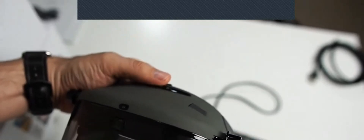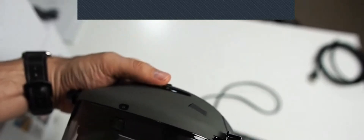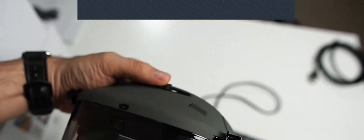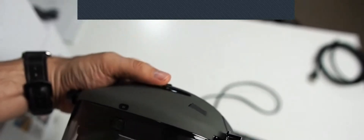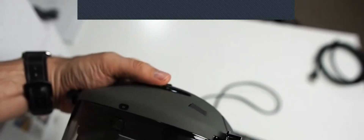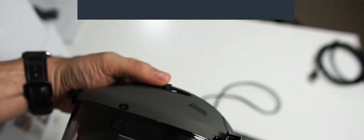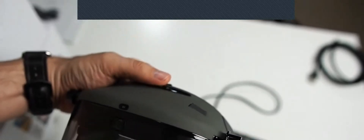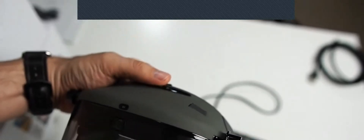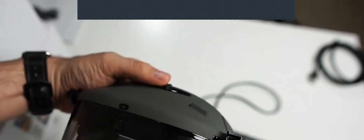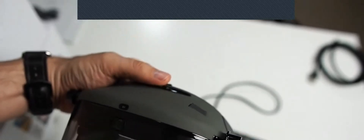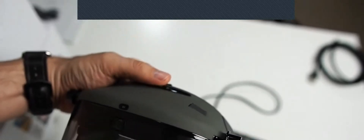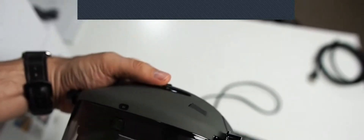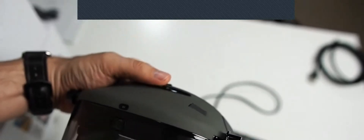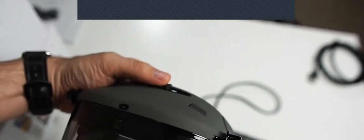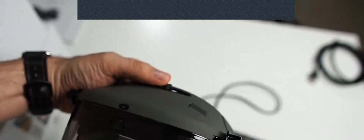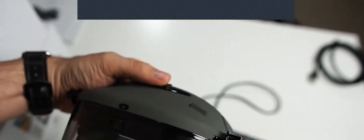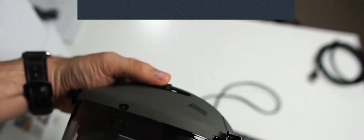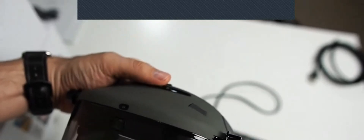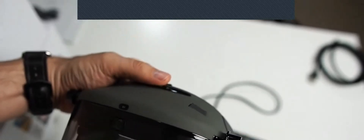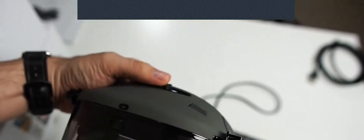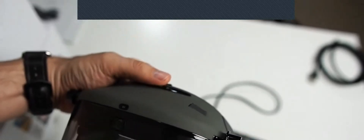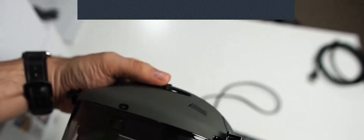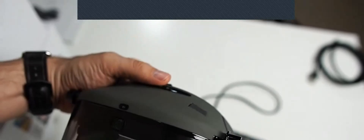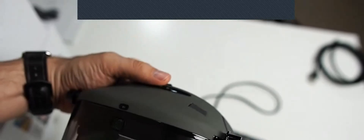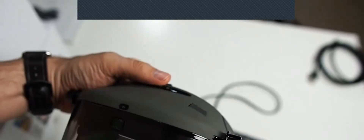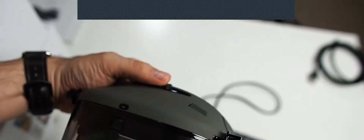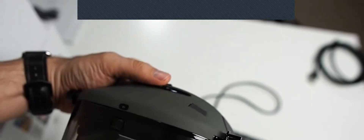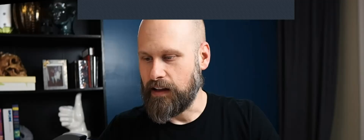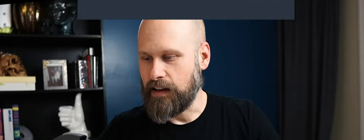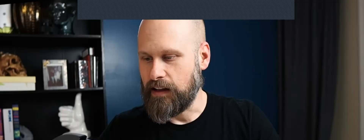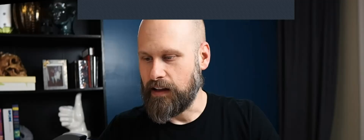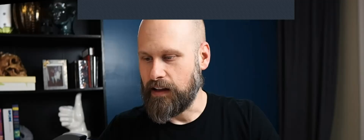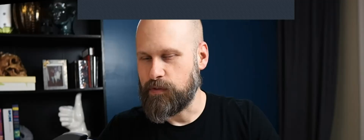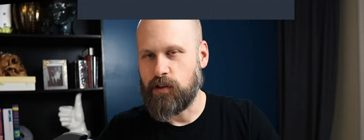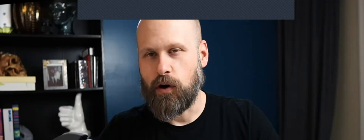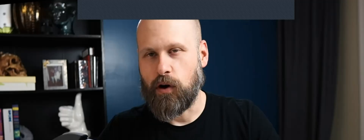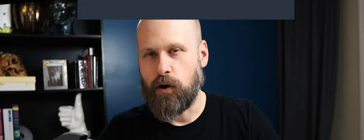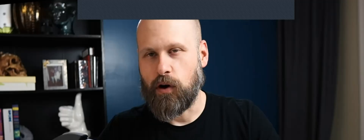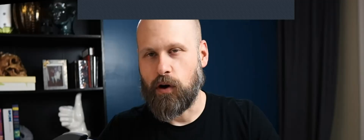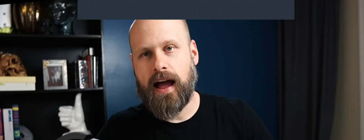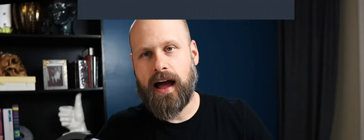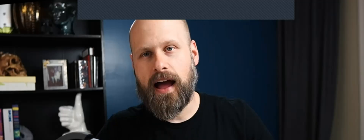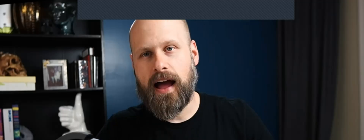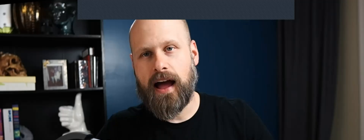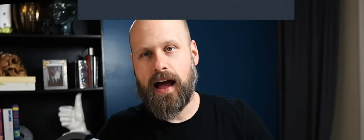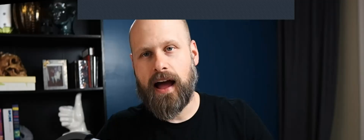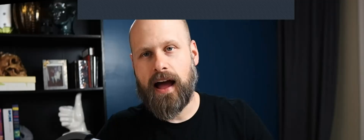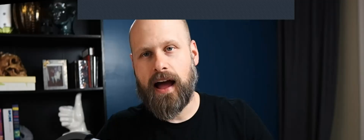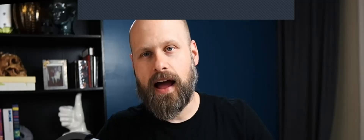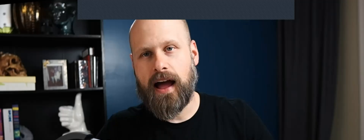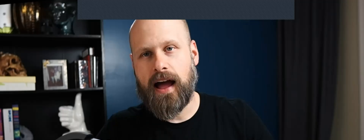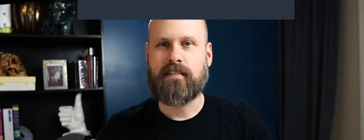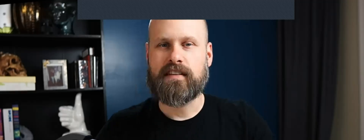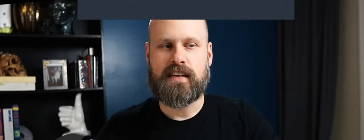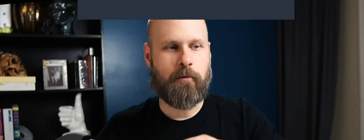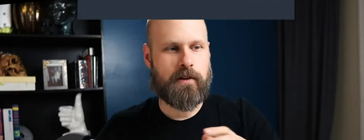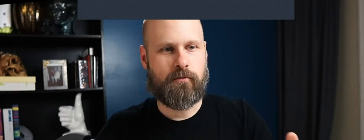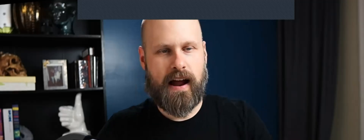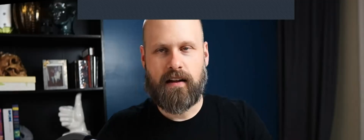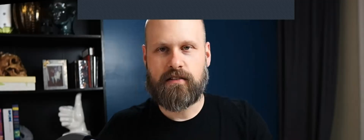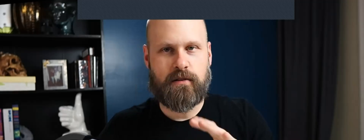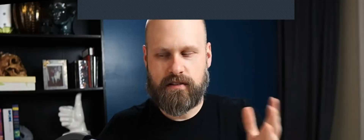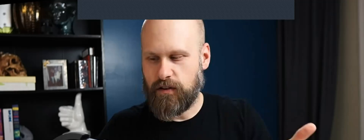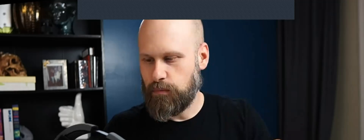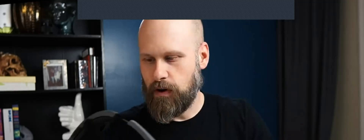is open, so you can see everything around you while you're wearing it. So walking around, moving around, seeing